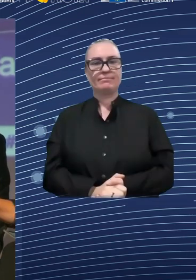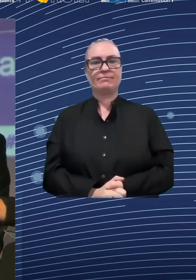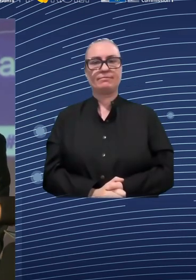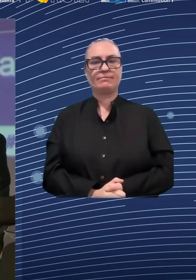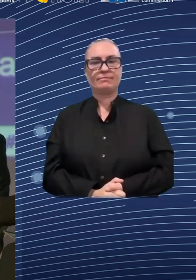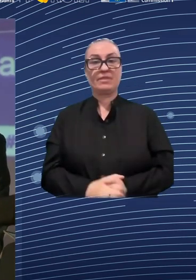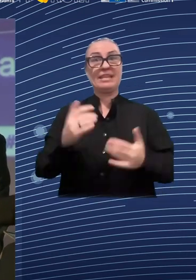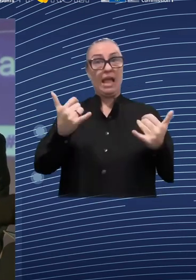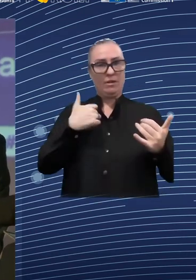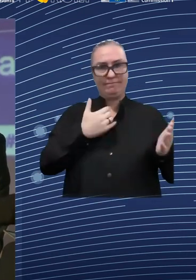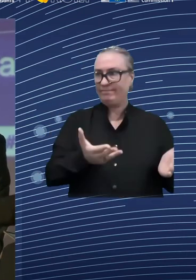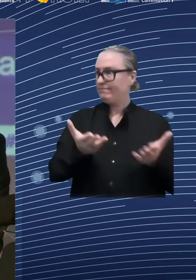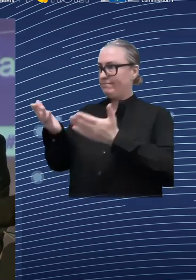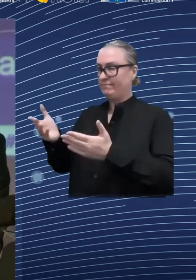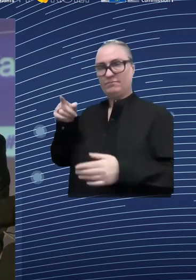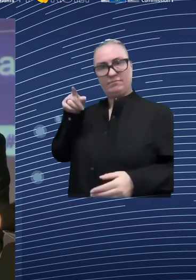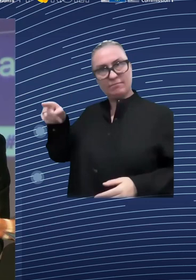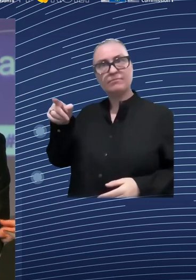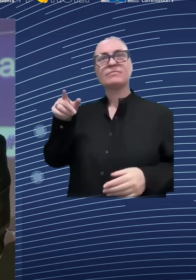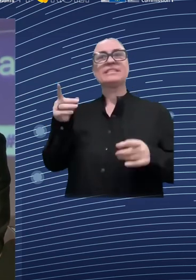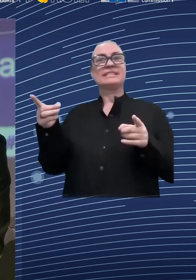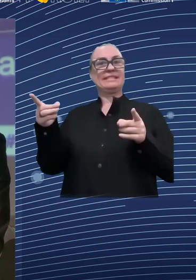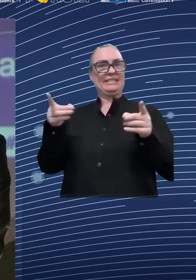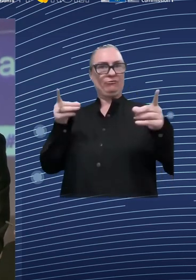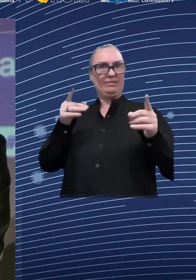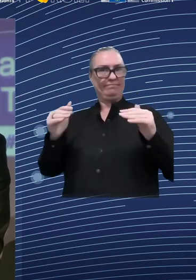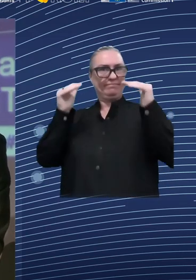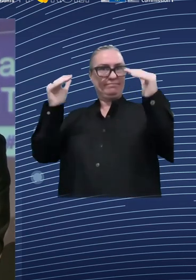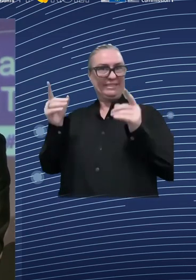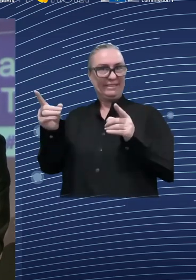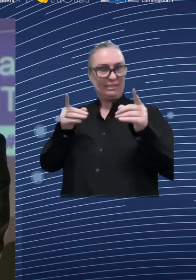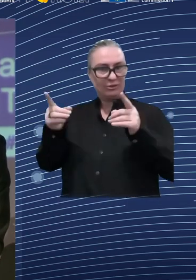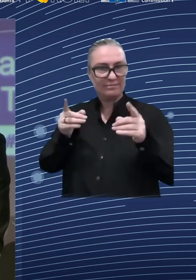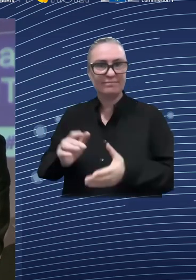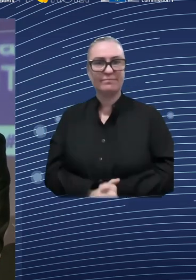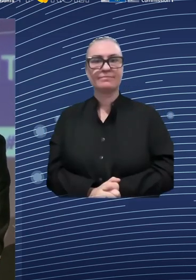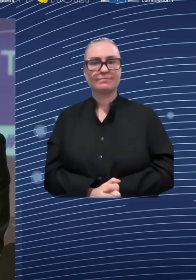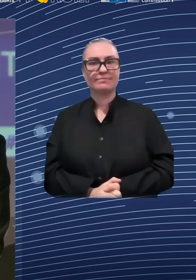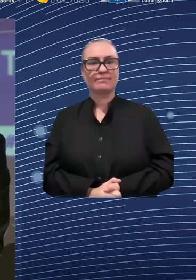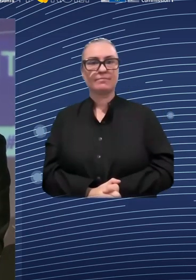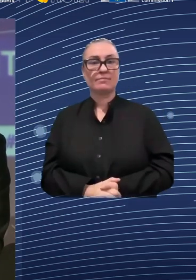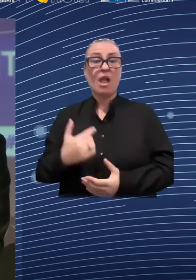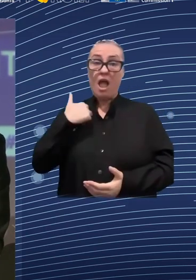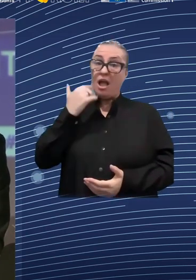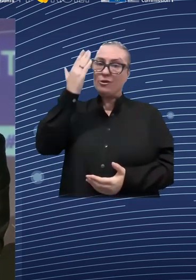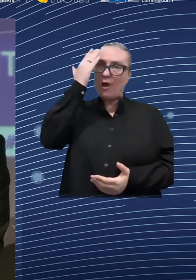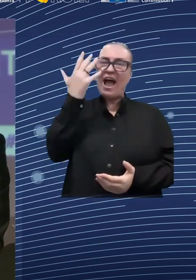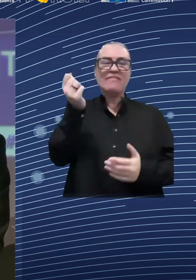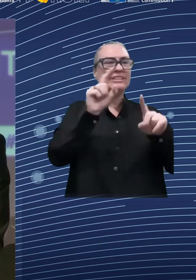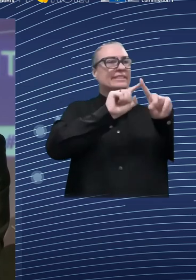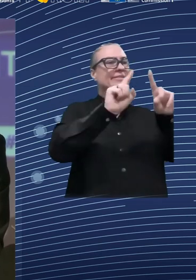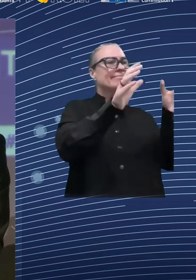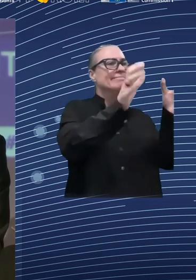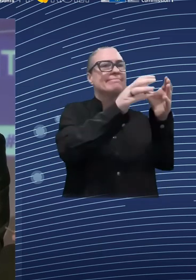managing Latvian IT Cluster, which is IT community organization, and in such sense I'm advocating IT